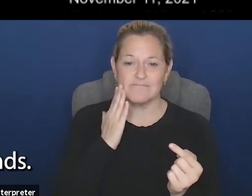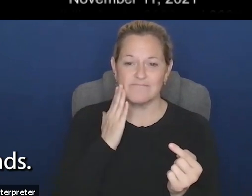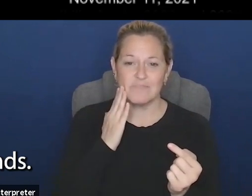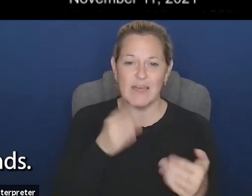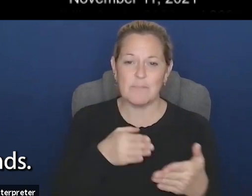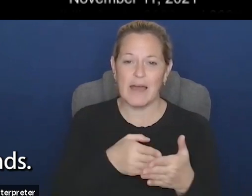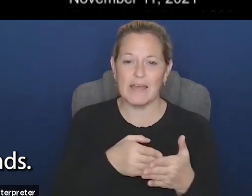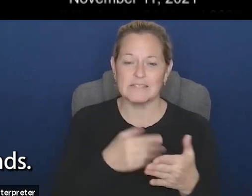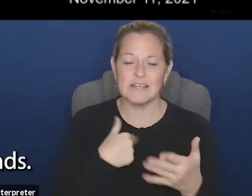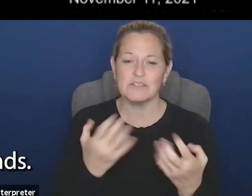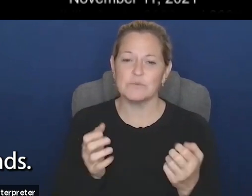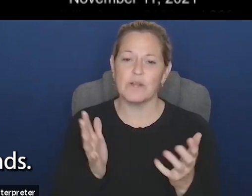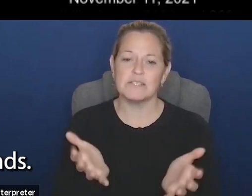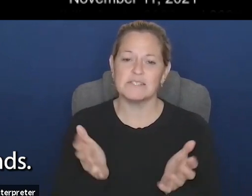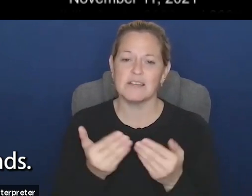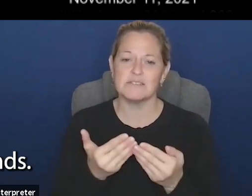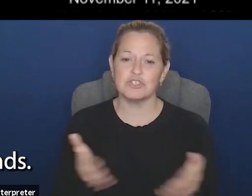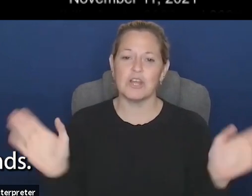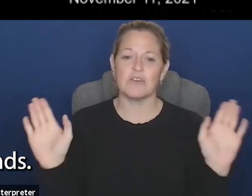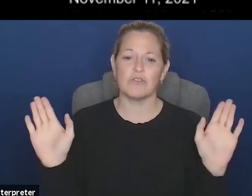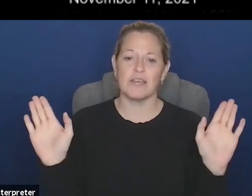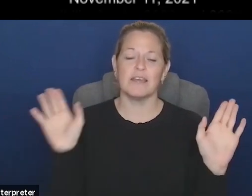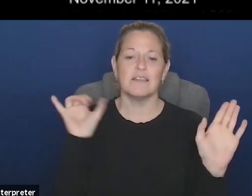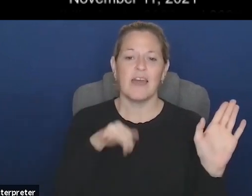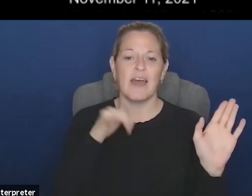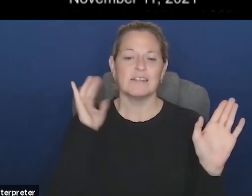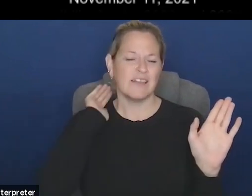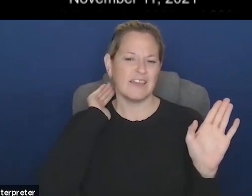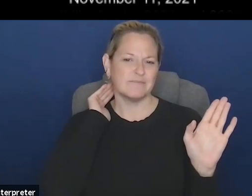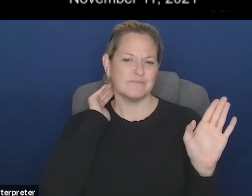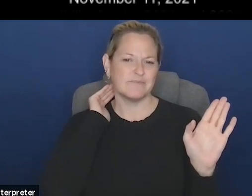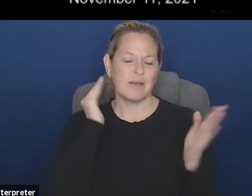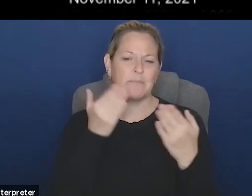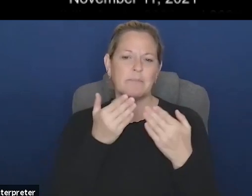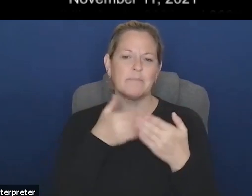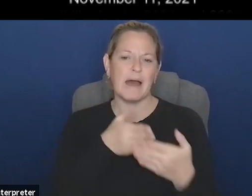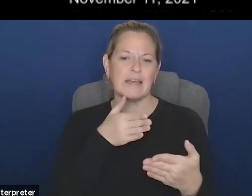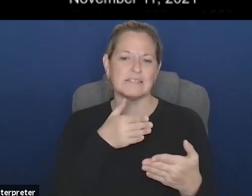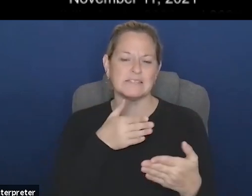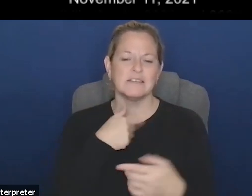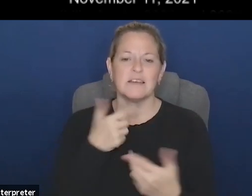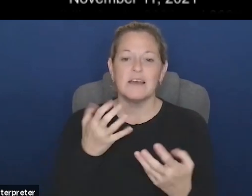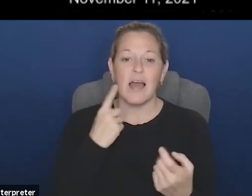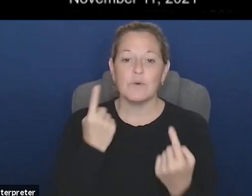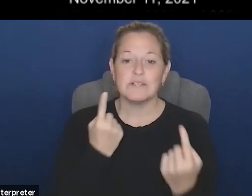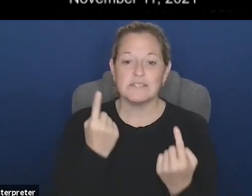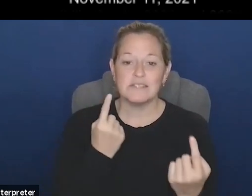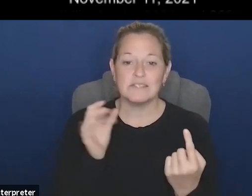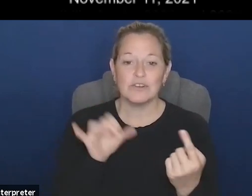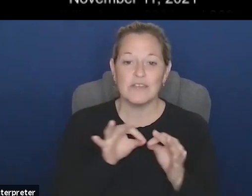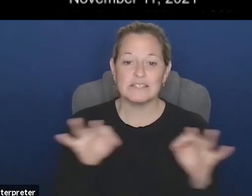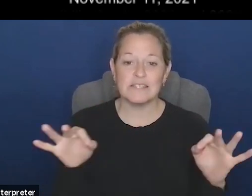talk generally about unconscious bias for a few seconds. And I would like us to consider the statement,